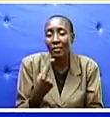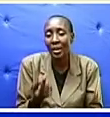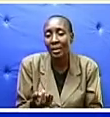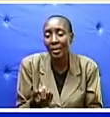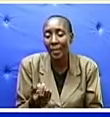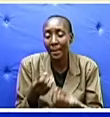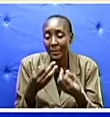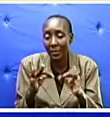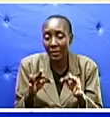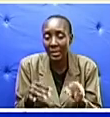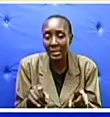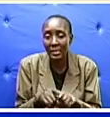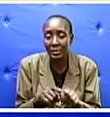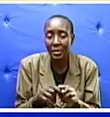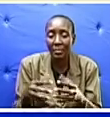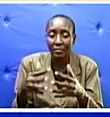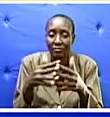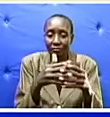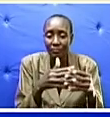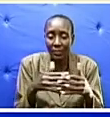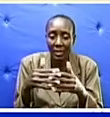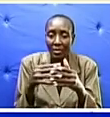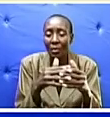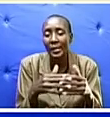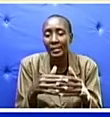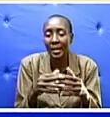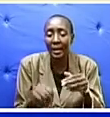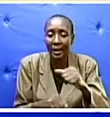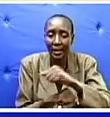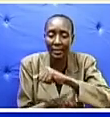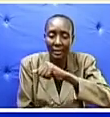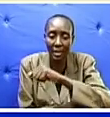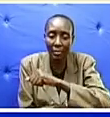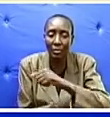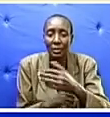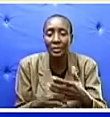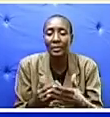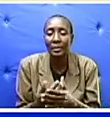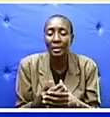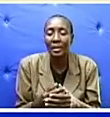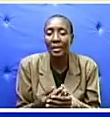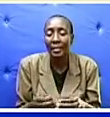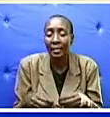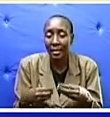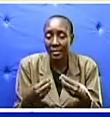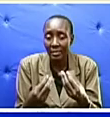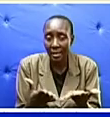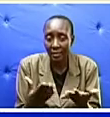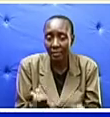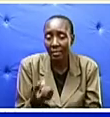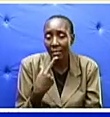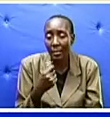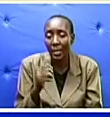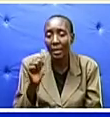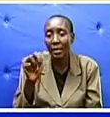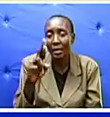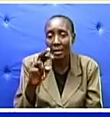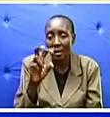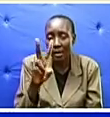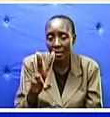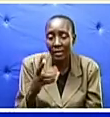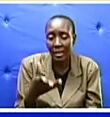even the USA company, PEPFAR, that used to supply a lot of these ARV medication in the country, started